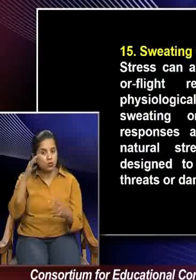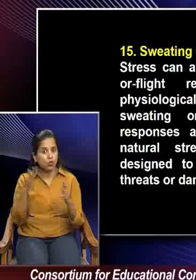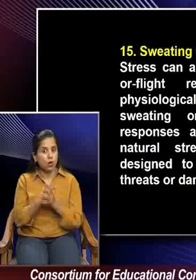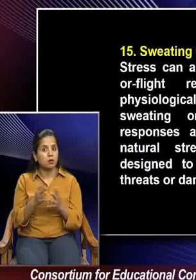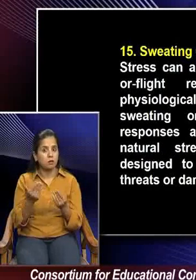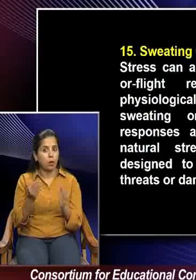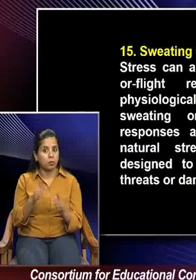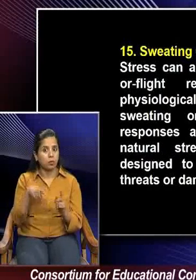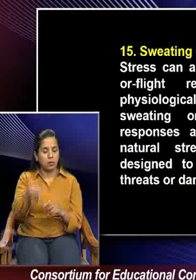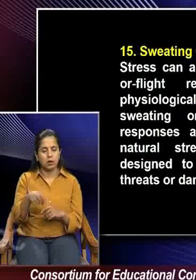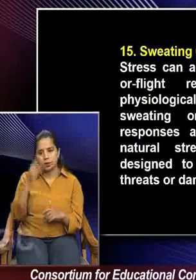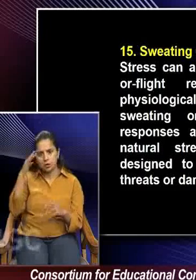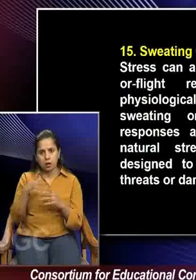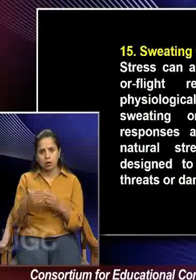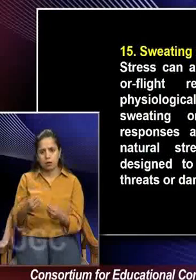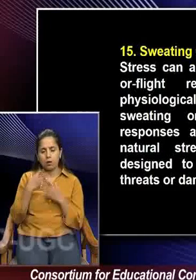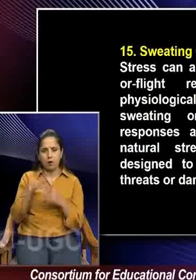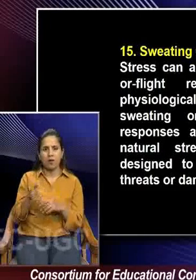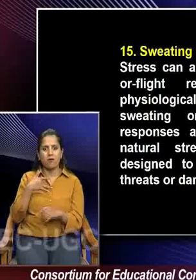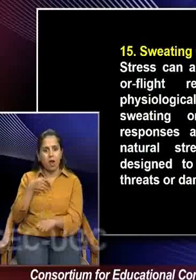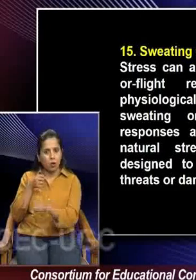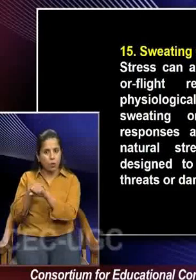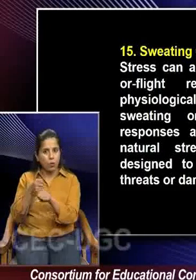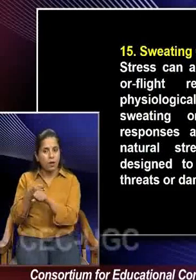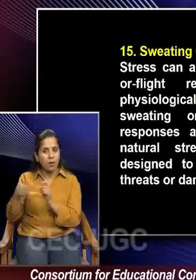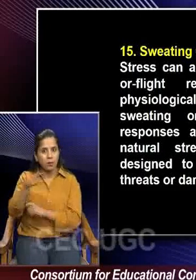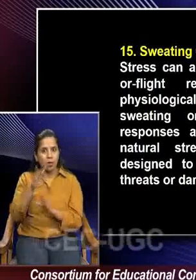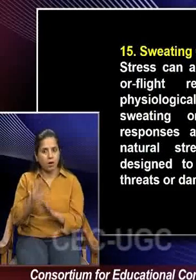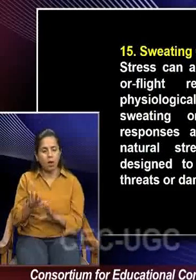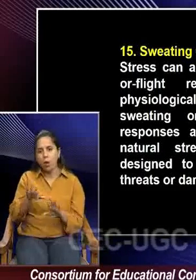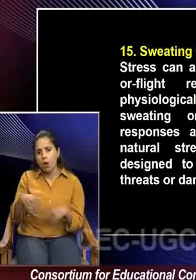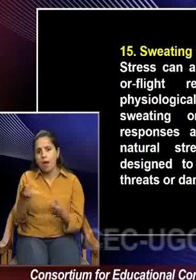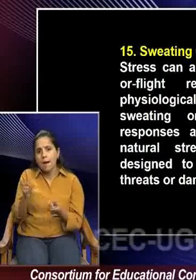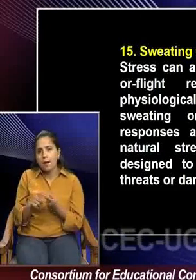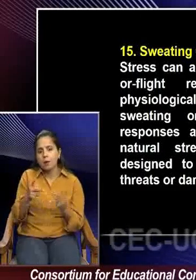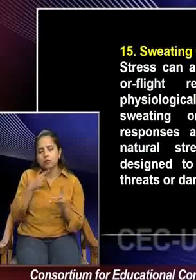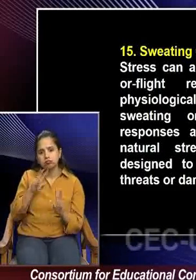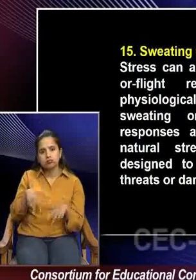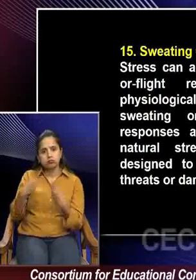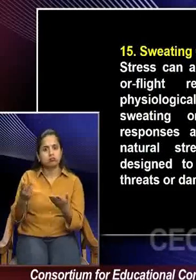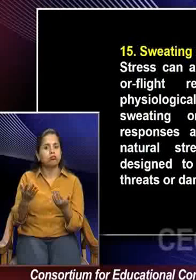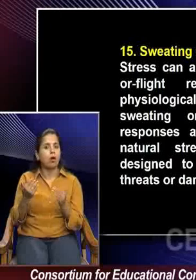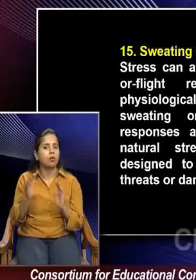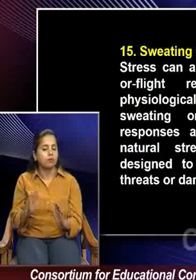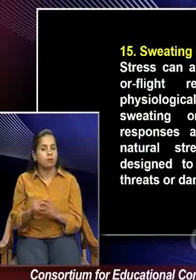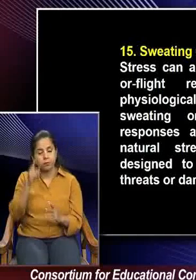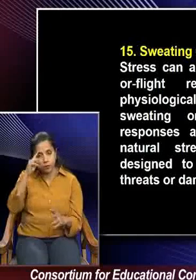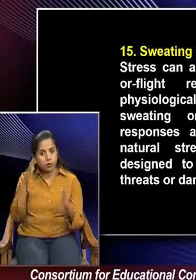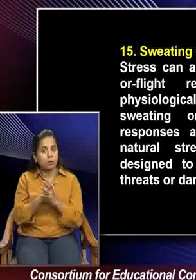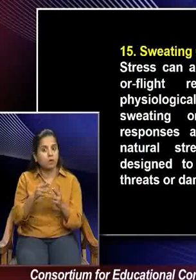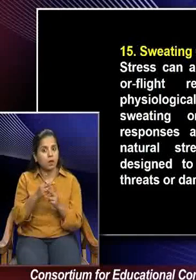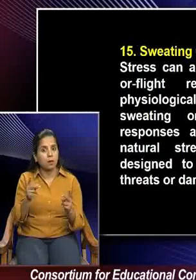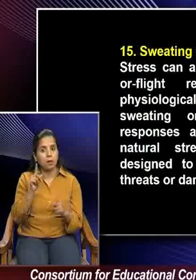activate the body's fight or flight response, leading to